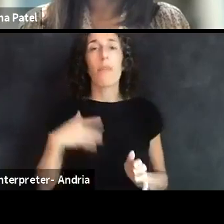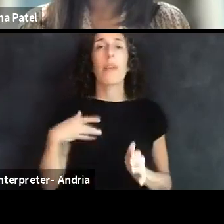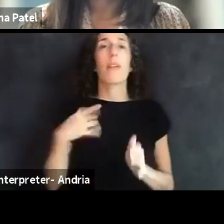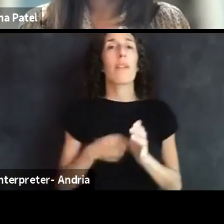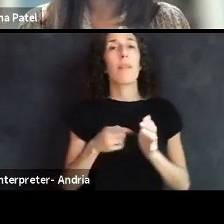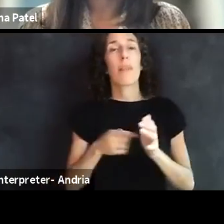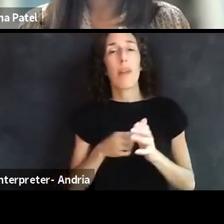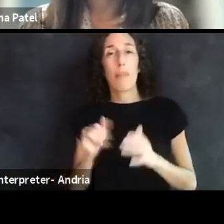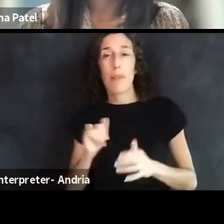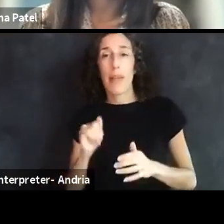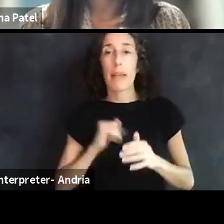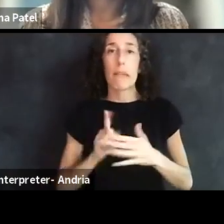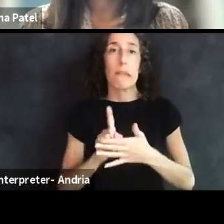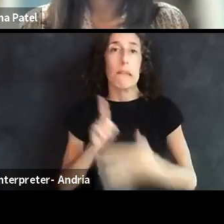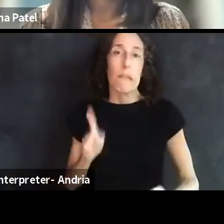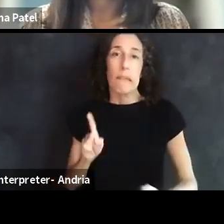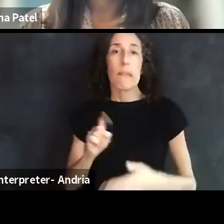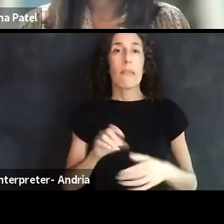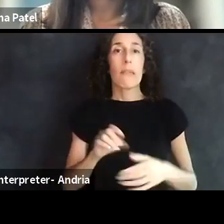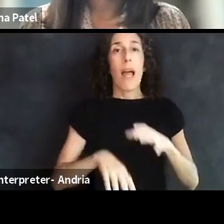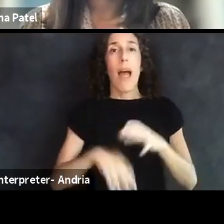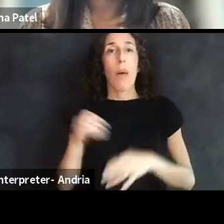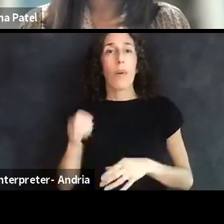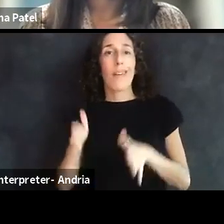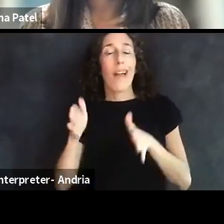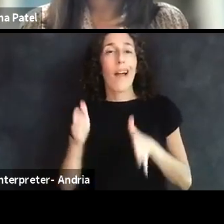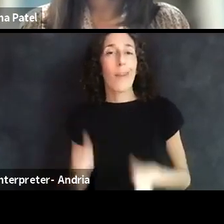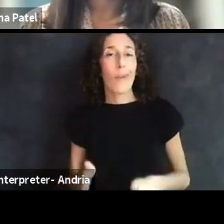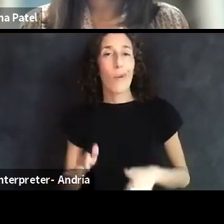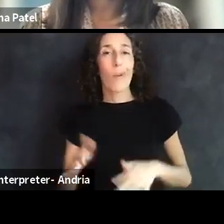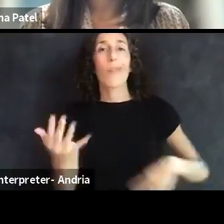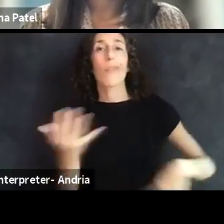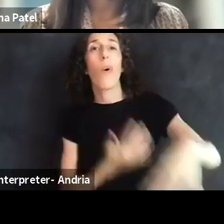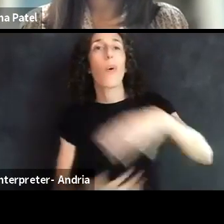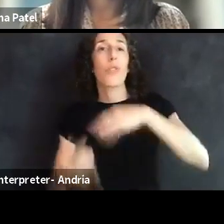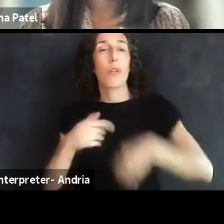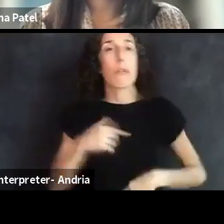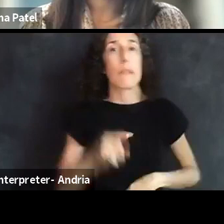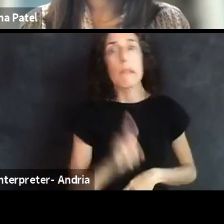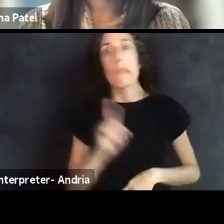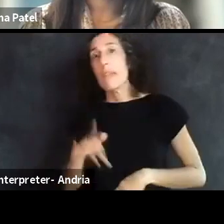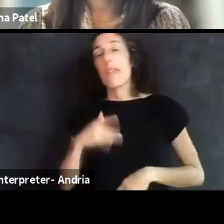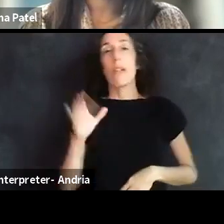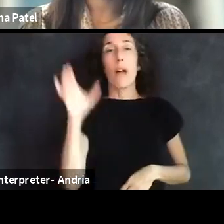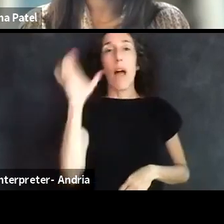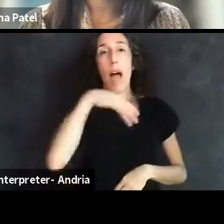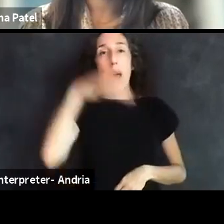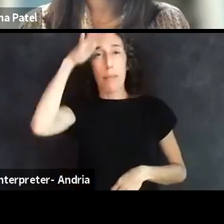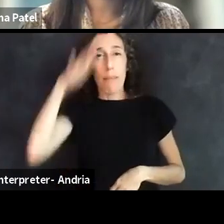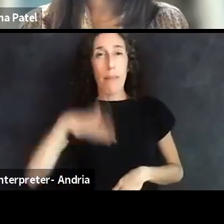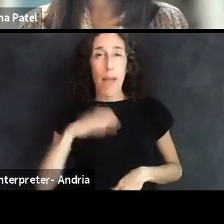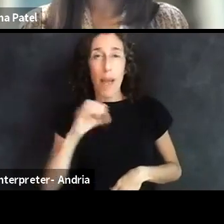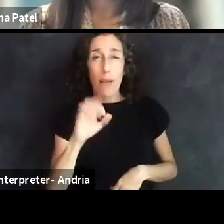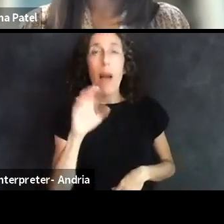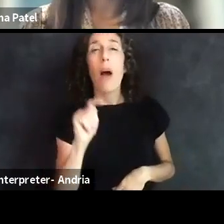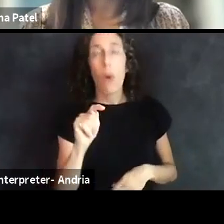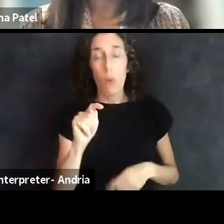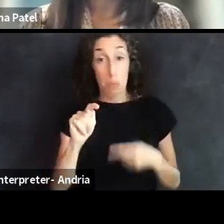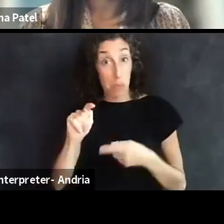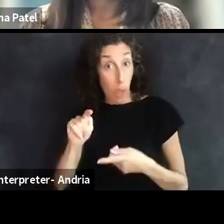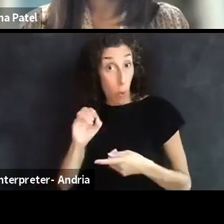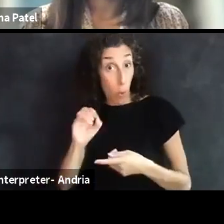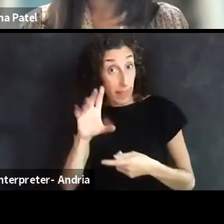social situations, or like those intrusive negative thoughts about socializing. Another person